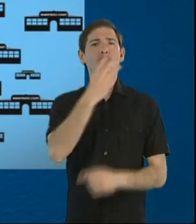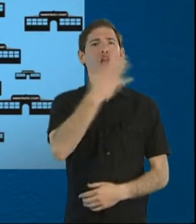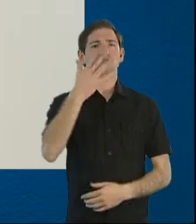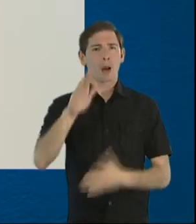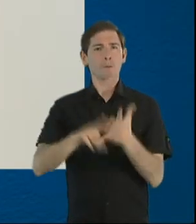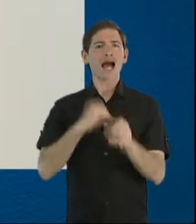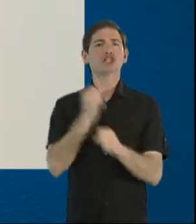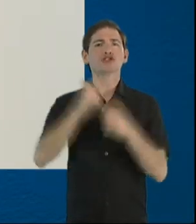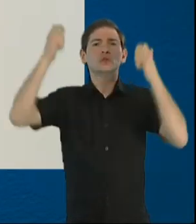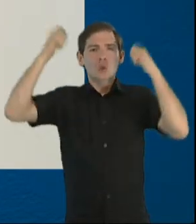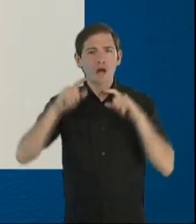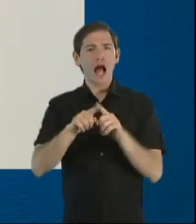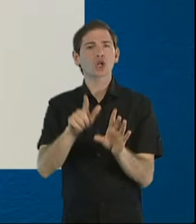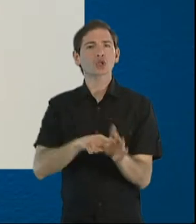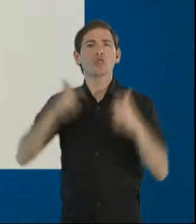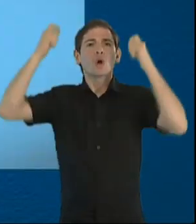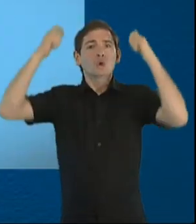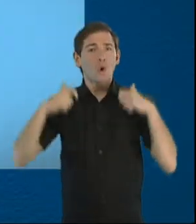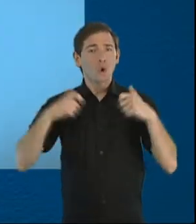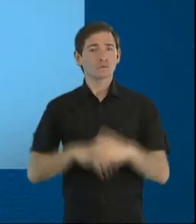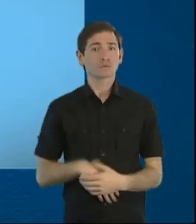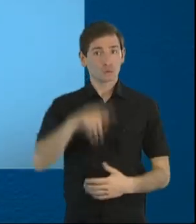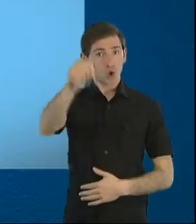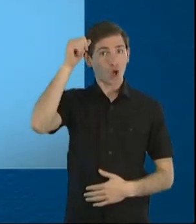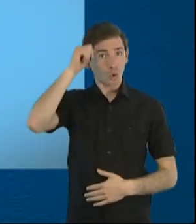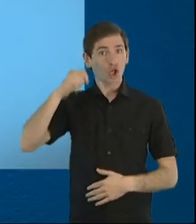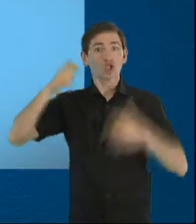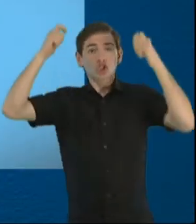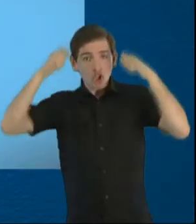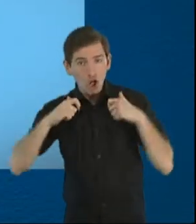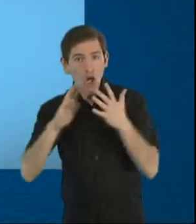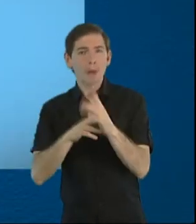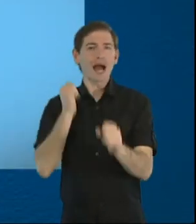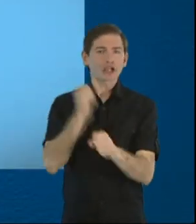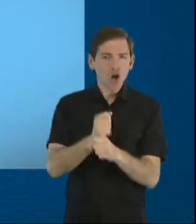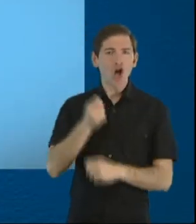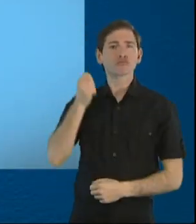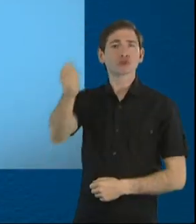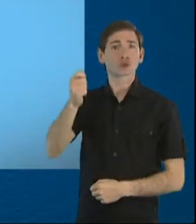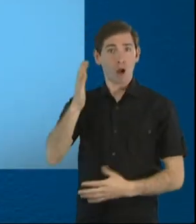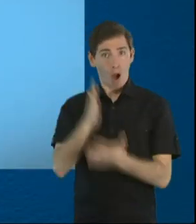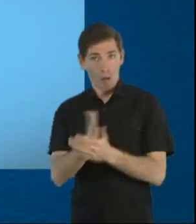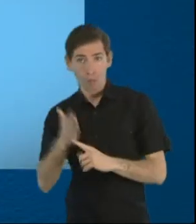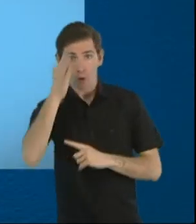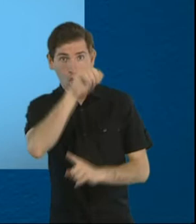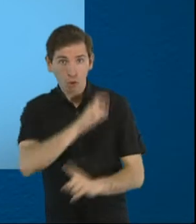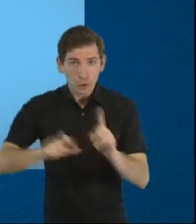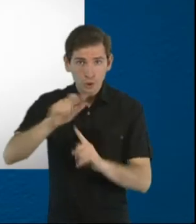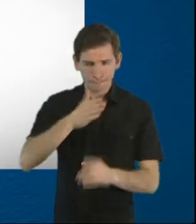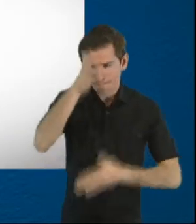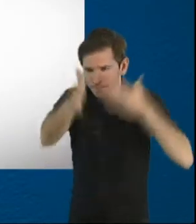Courts. But did you know that judges, magistrates and prosecutors actively go out to the community in order to explain the judicial